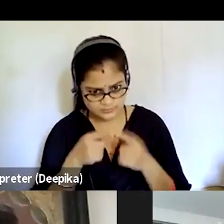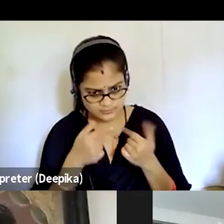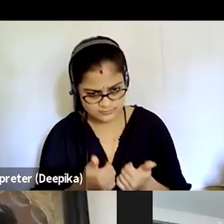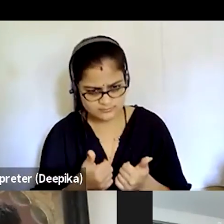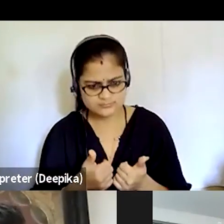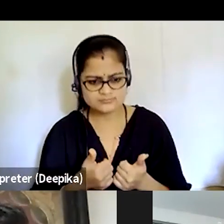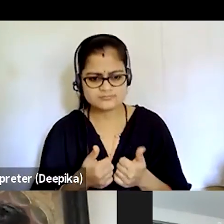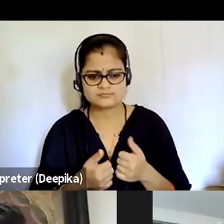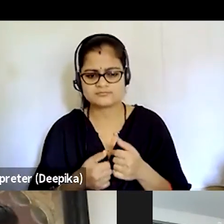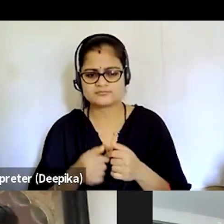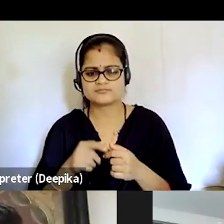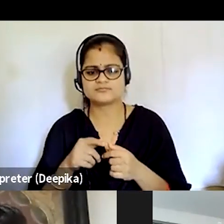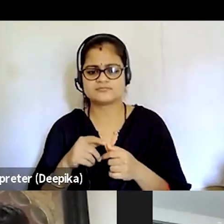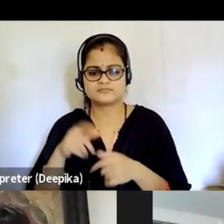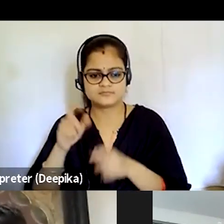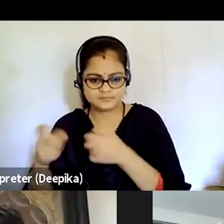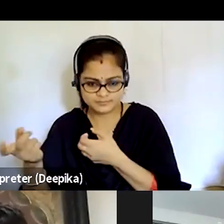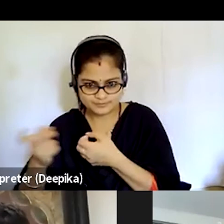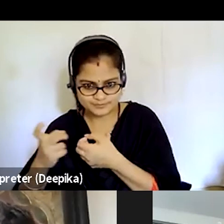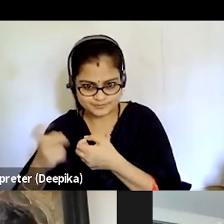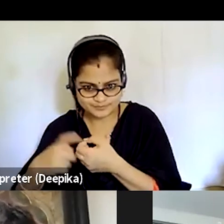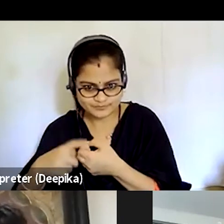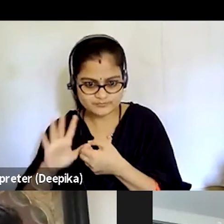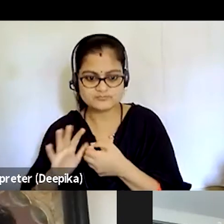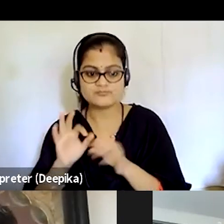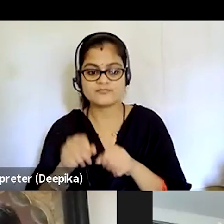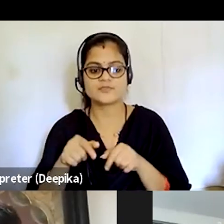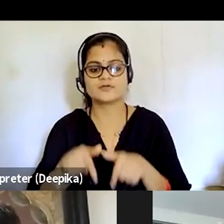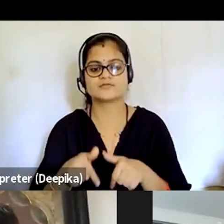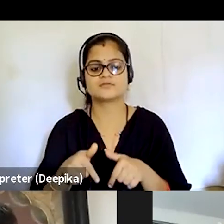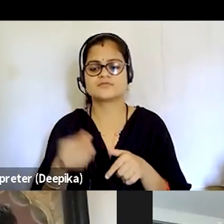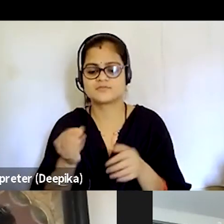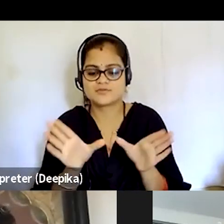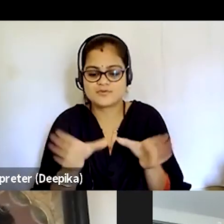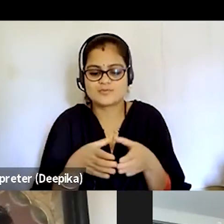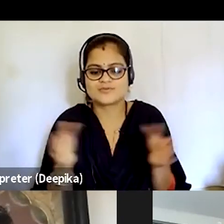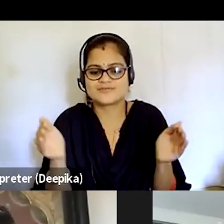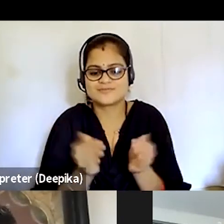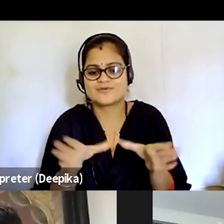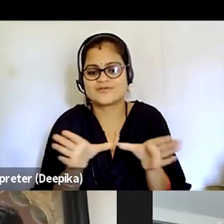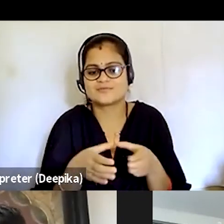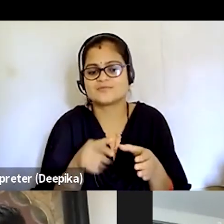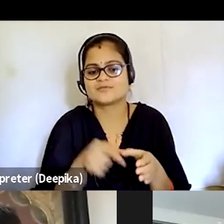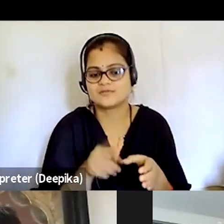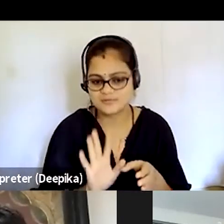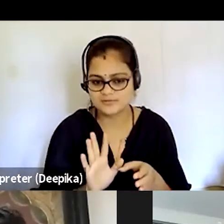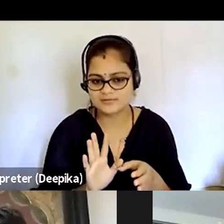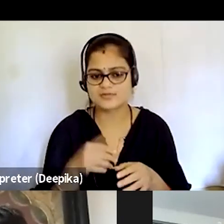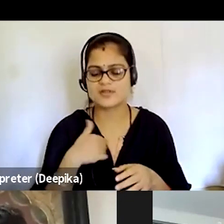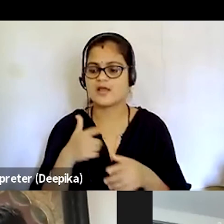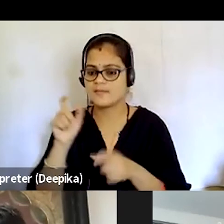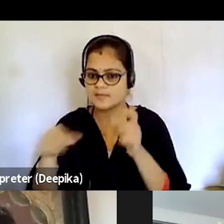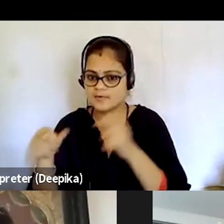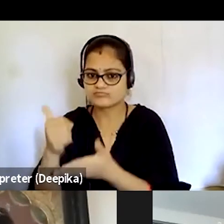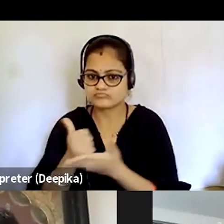it. People are enjoying it. It's becoming like a nice small community, and people started helping me with